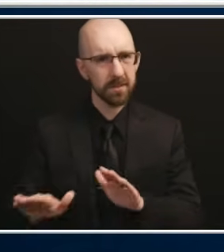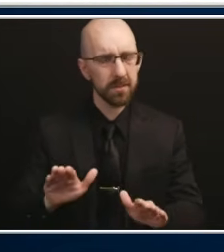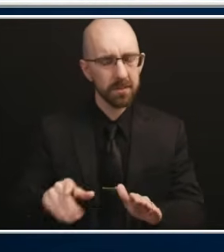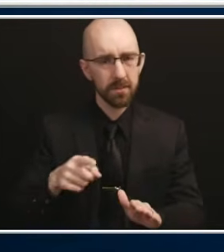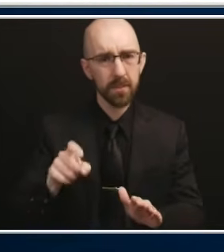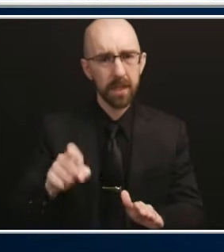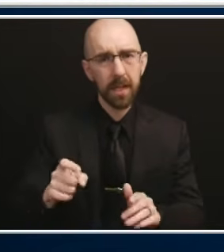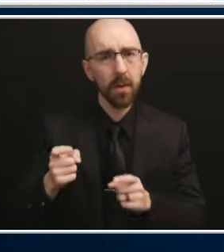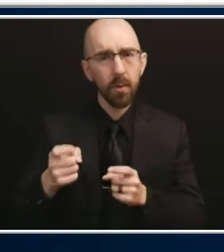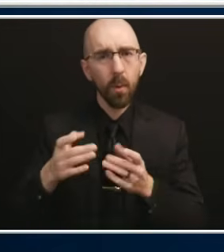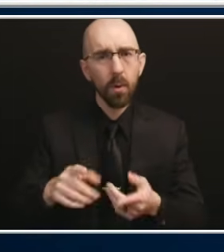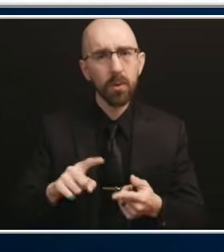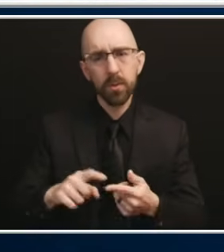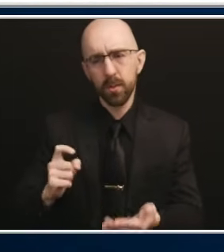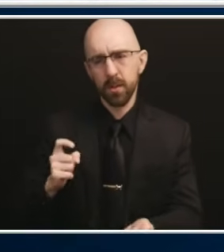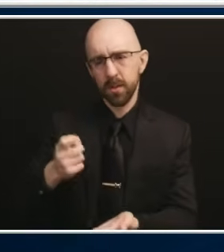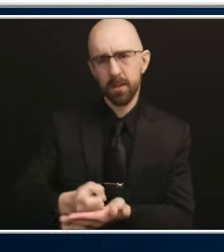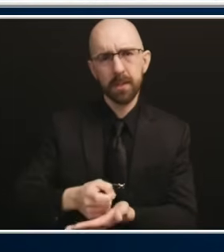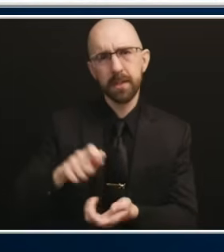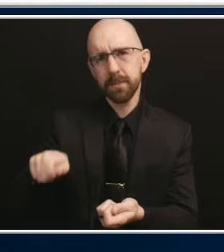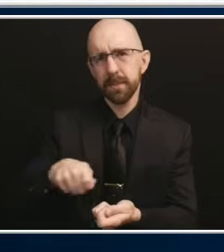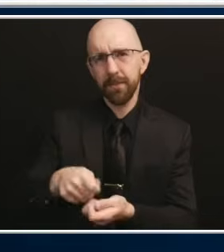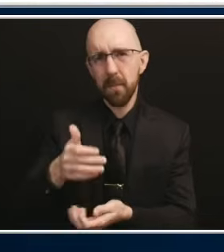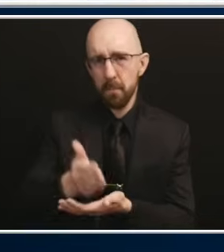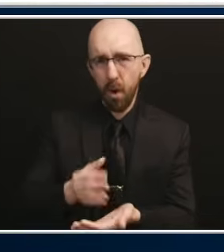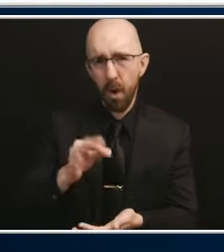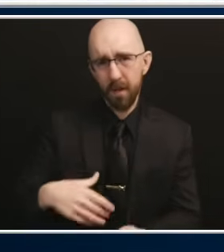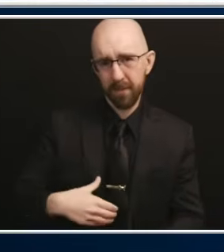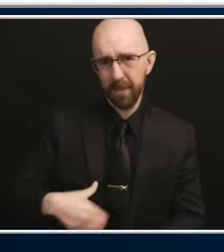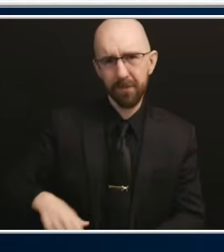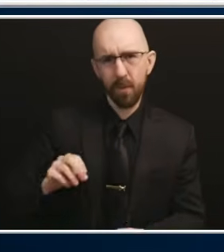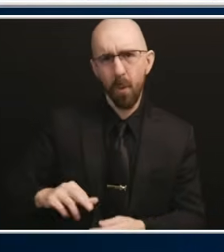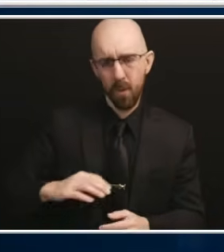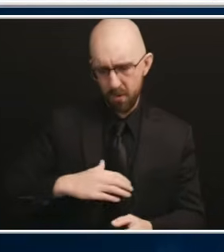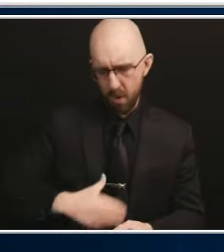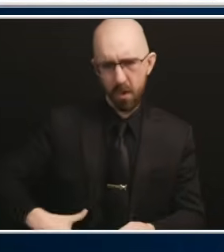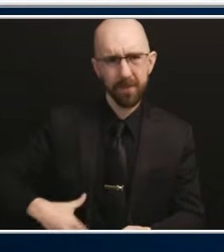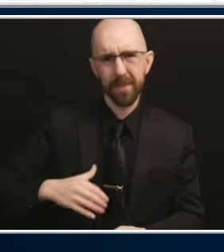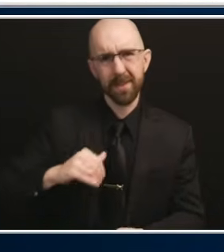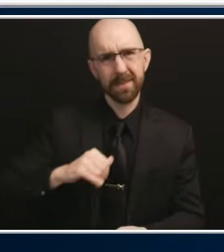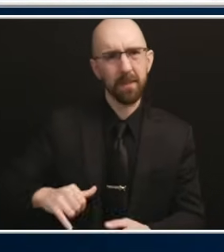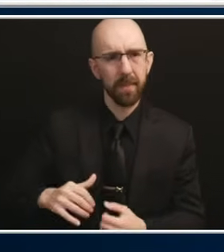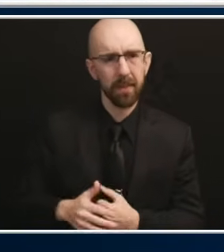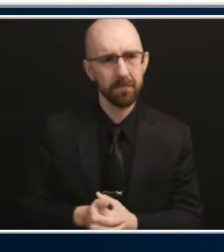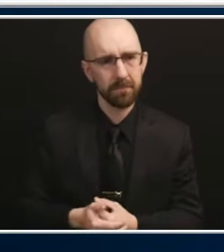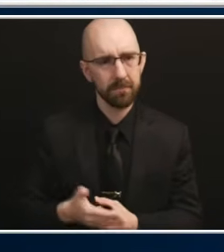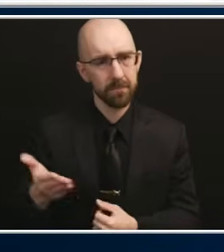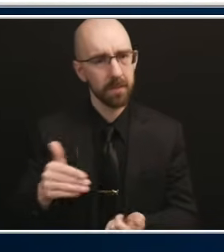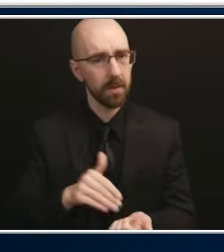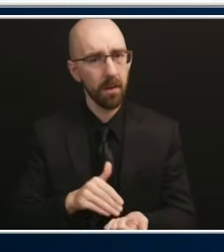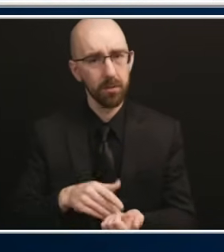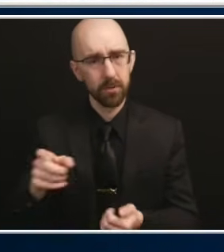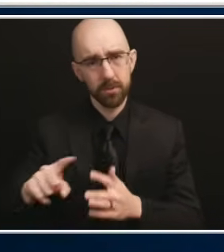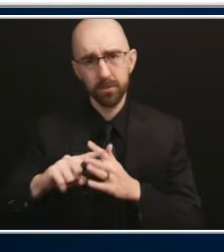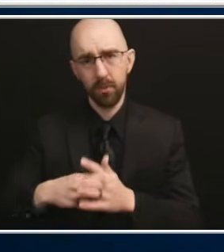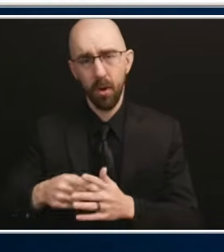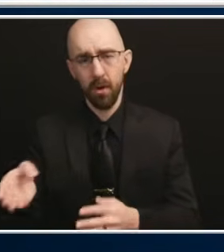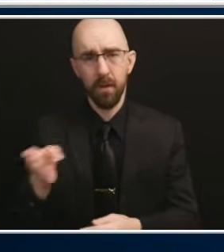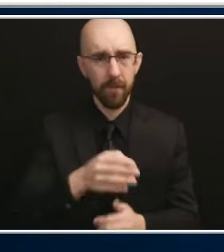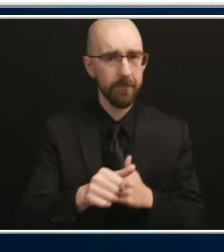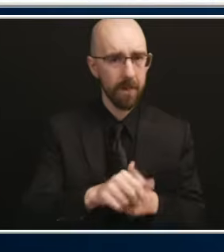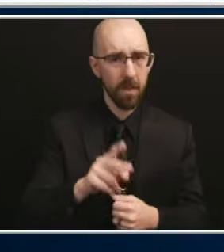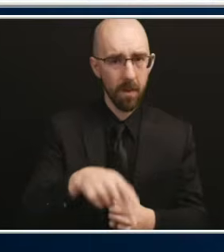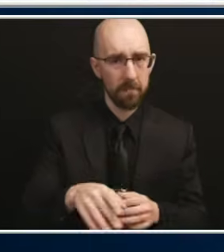donate a specific part of the liver, or is it all the same thing? Maybe you can start with that, Dr. Taylor, Yes. and then you can follow up. Is that all right?